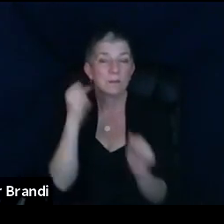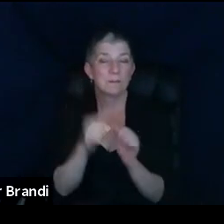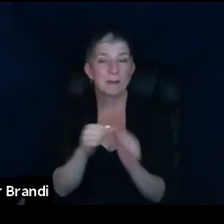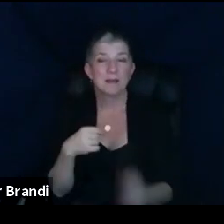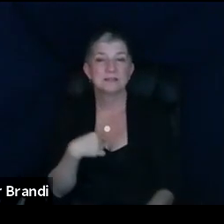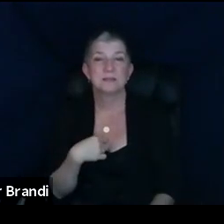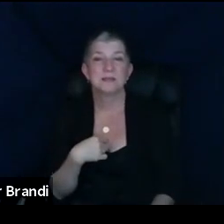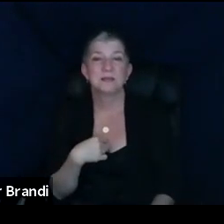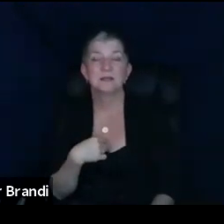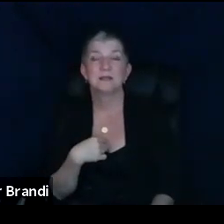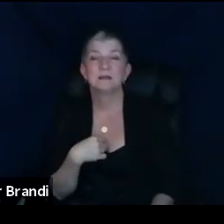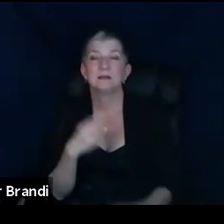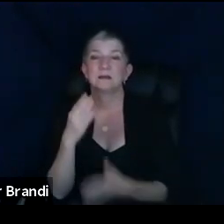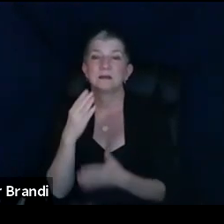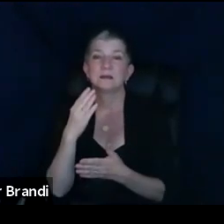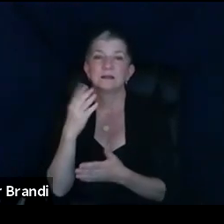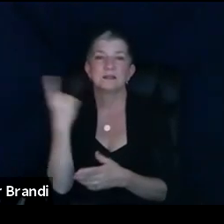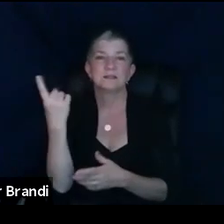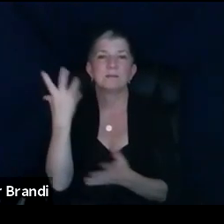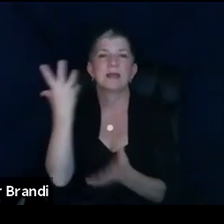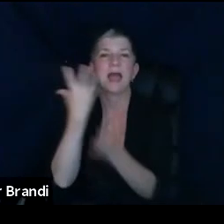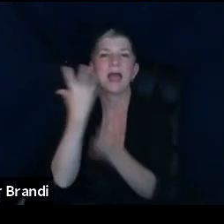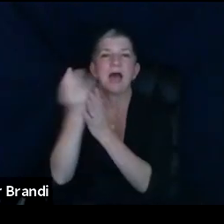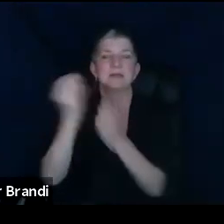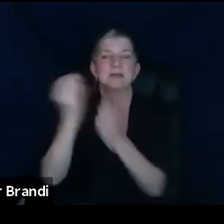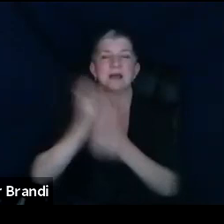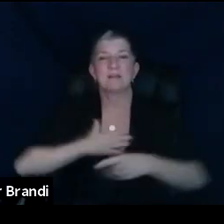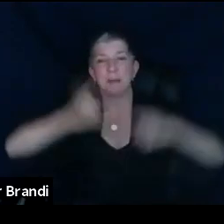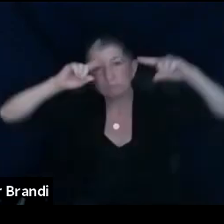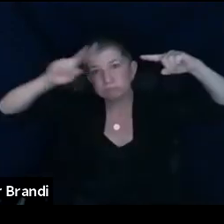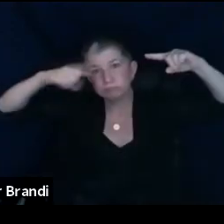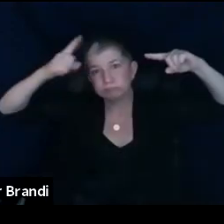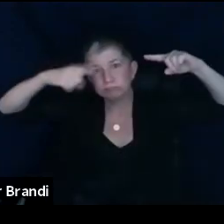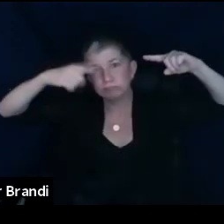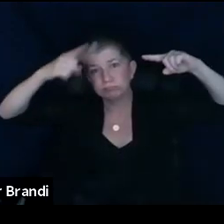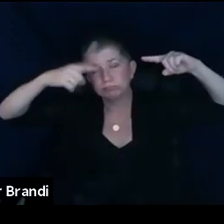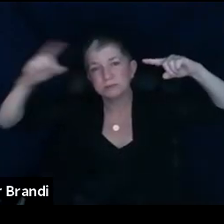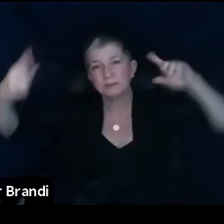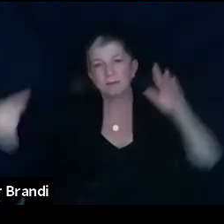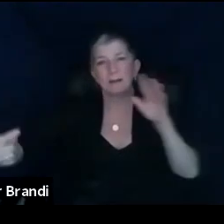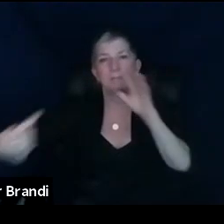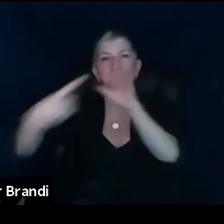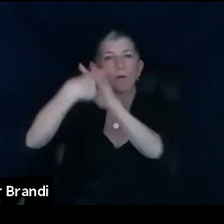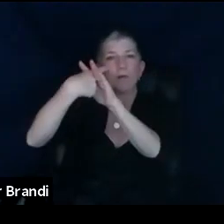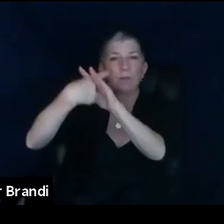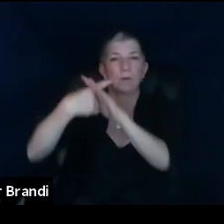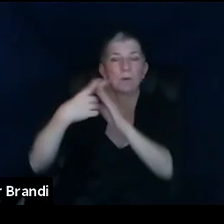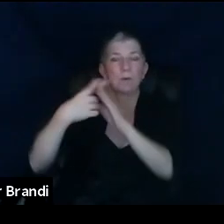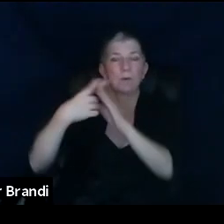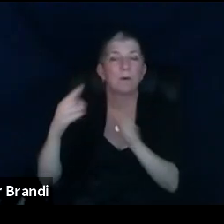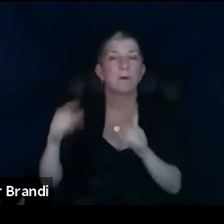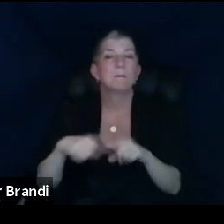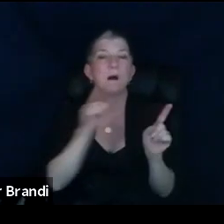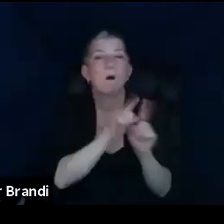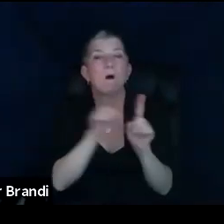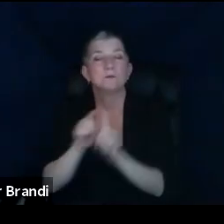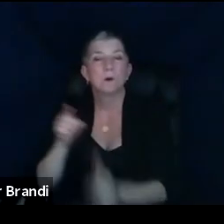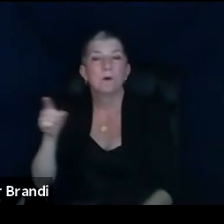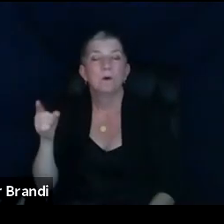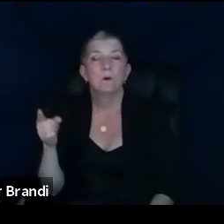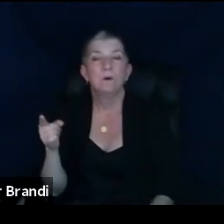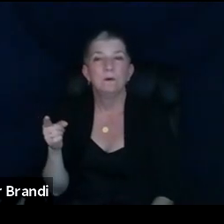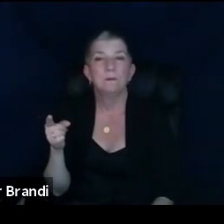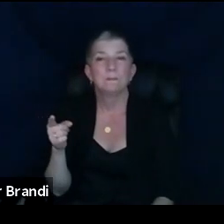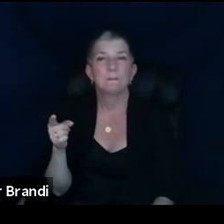that there's something outside of this loop that I'm stuck in, but also that I